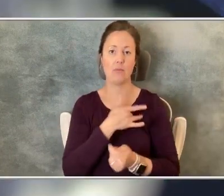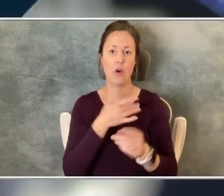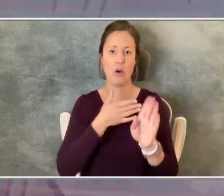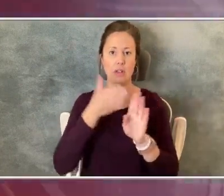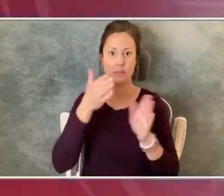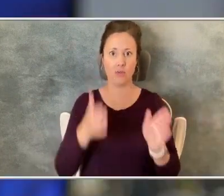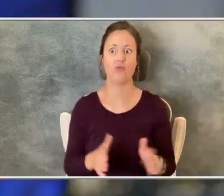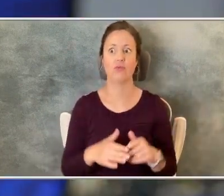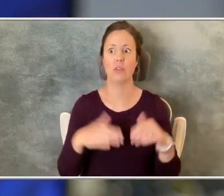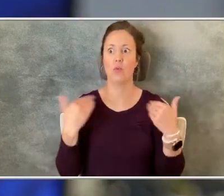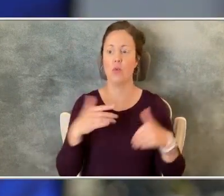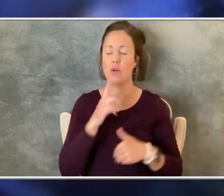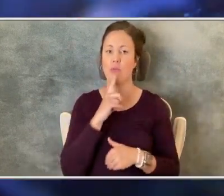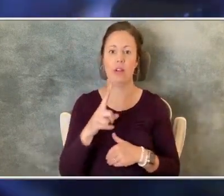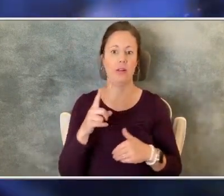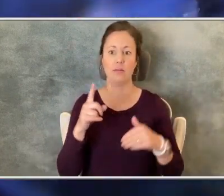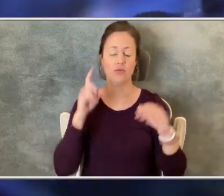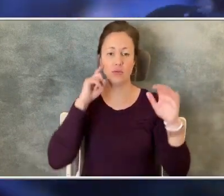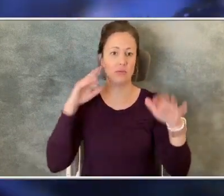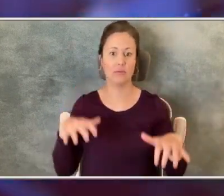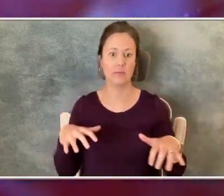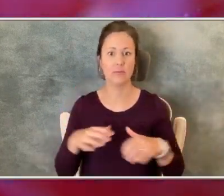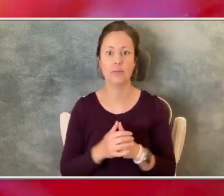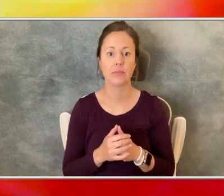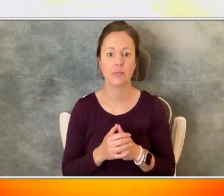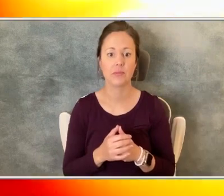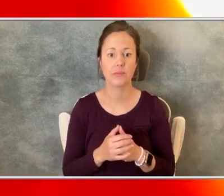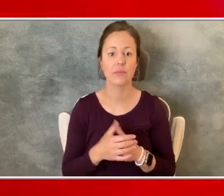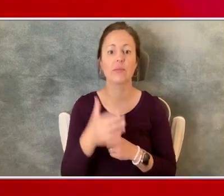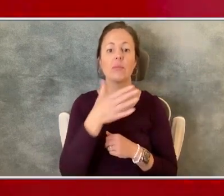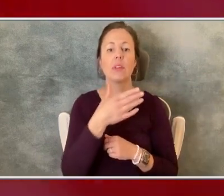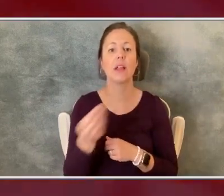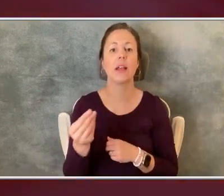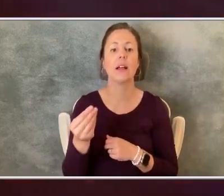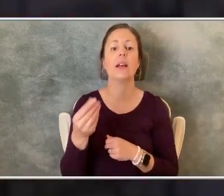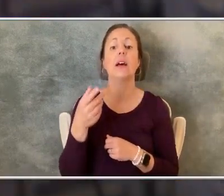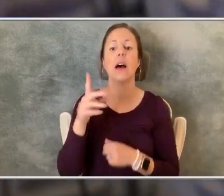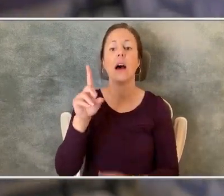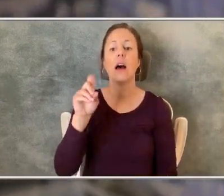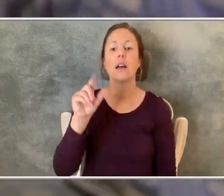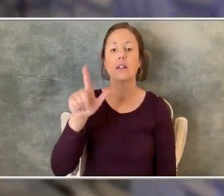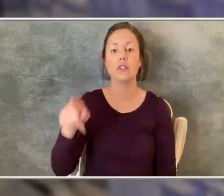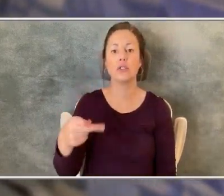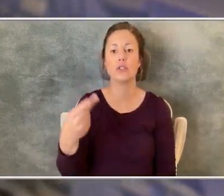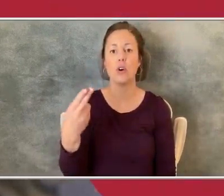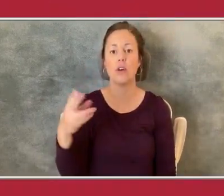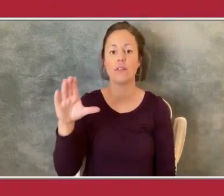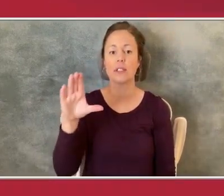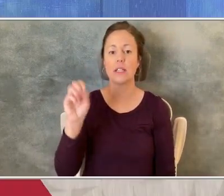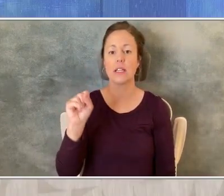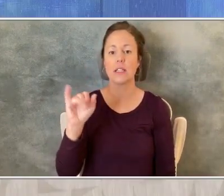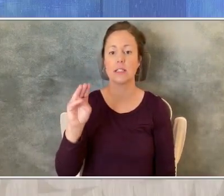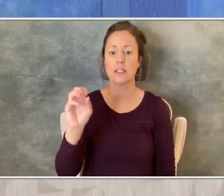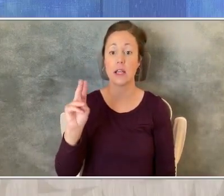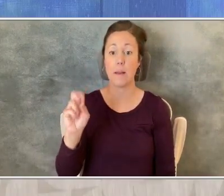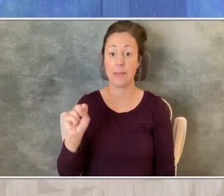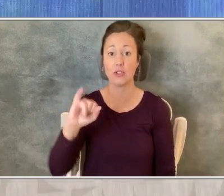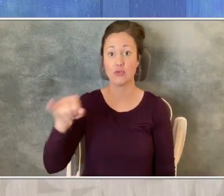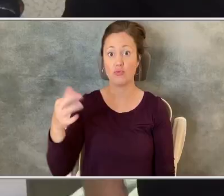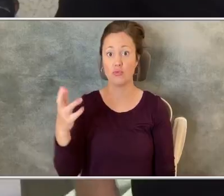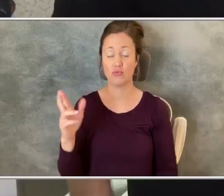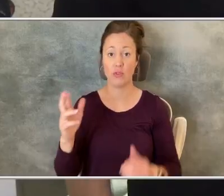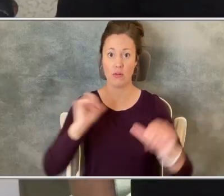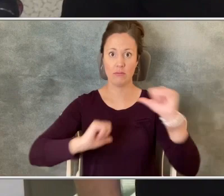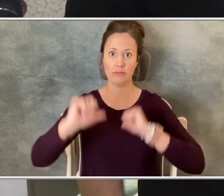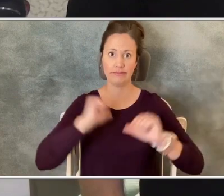just unreal. Stand by to set up show. And the Dolph C. Simons Jr. Family Broadcast Studio. Roll it. Always makes you feel like you're the